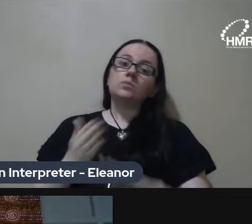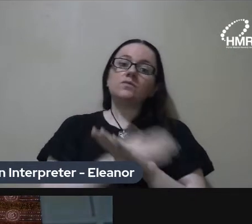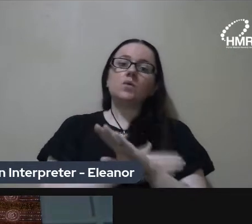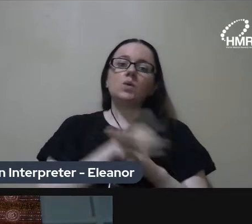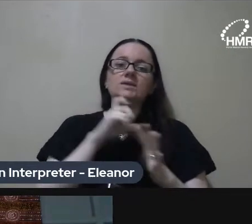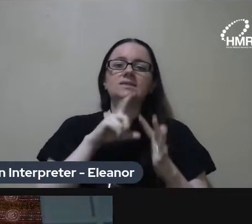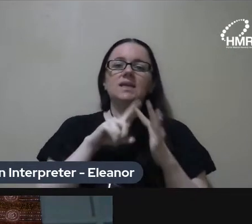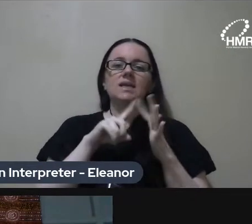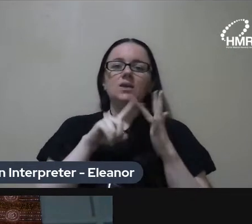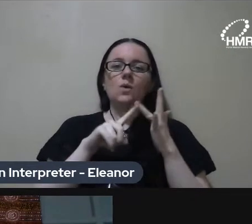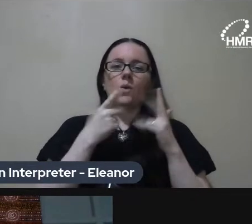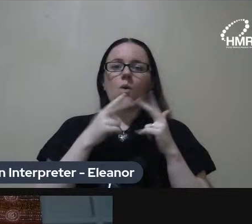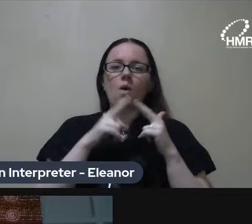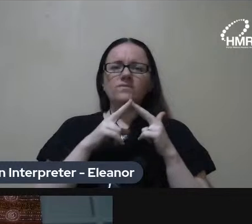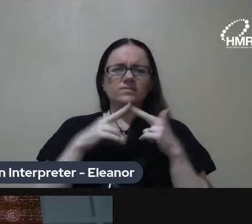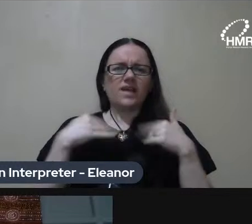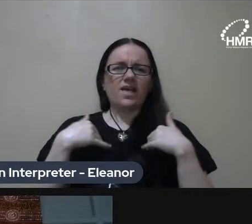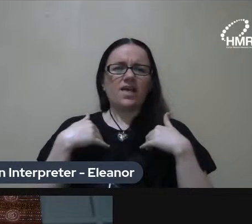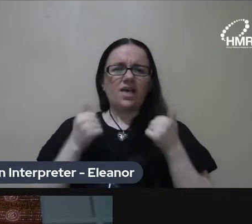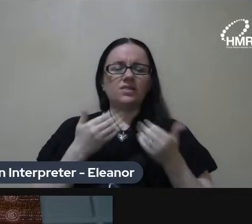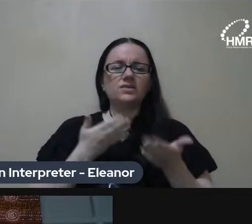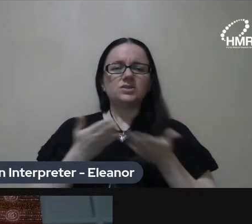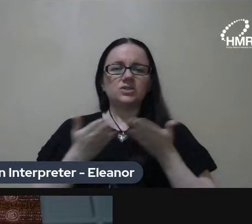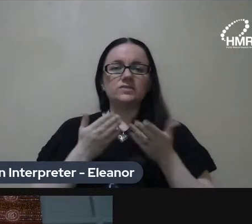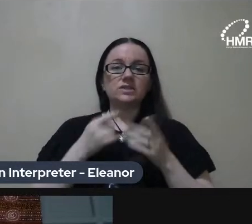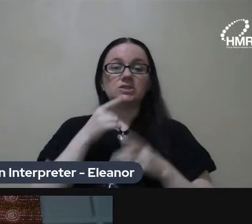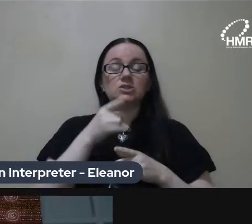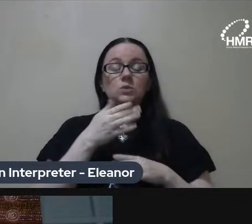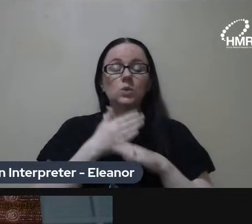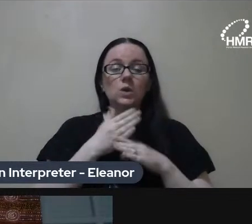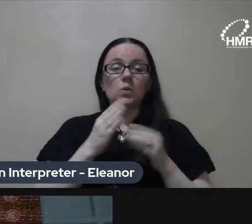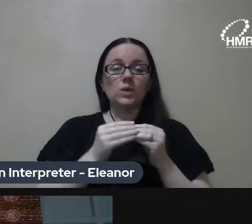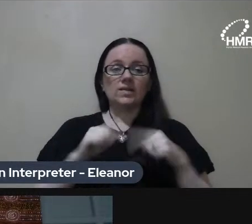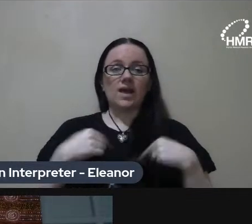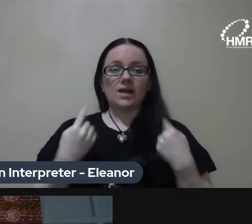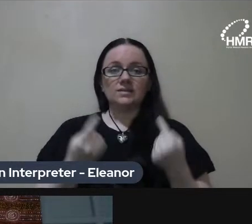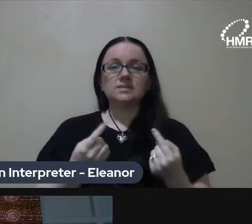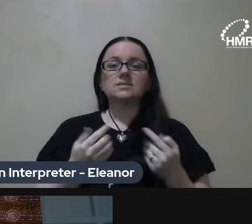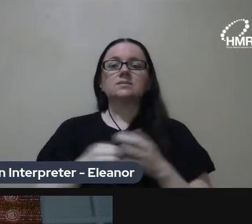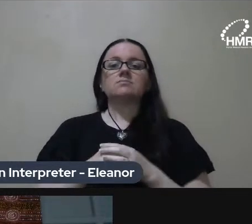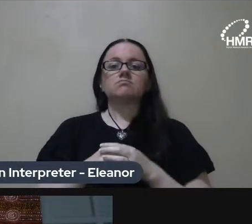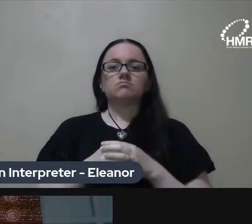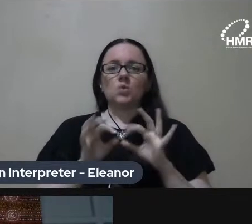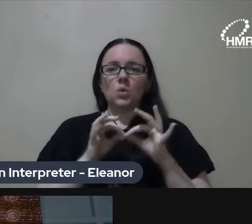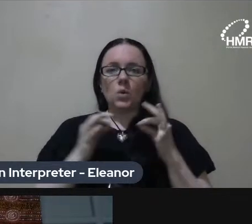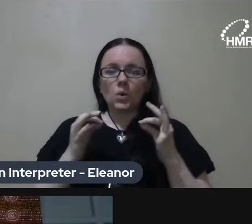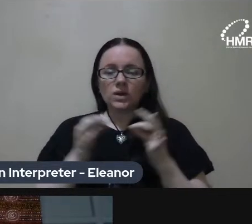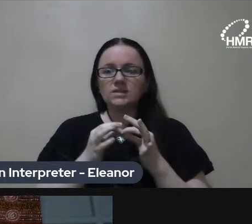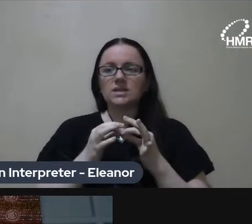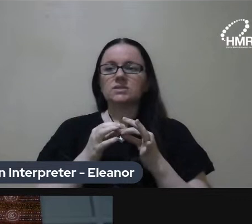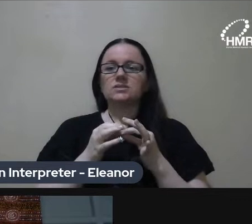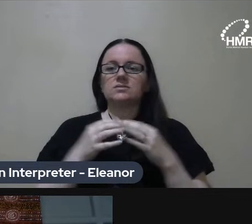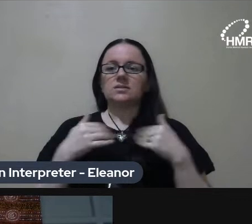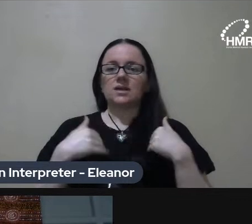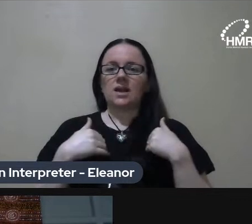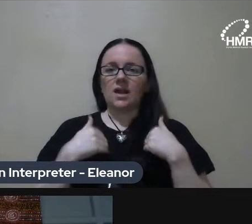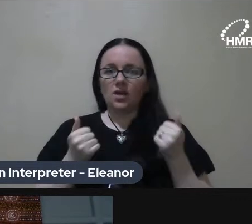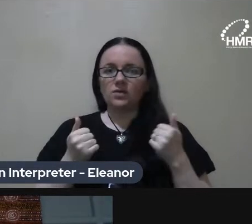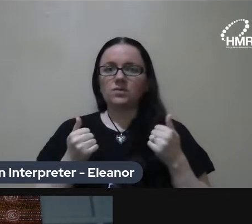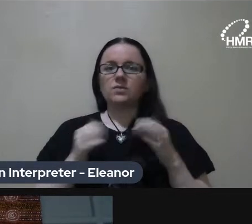services, to work with us, health professionals, researchers and organisations to improve services for survivors of